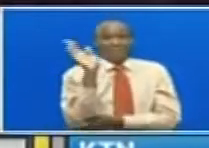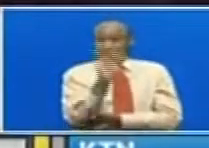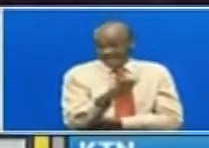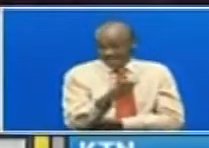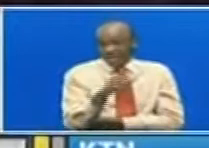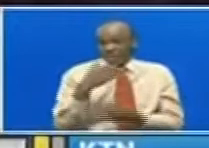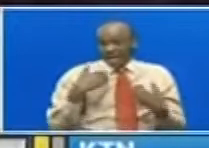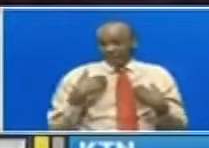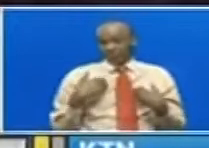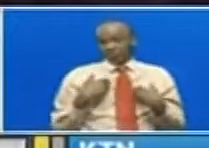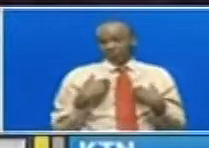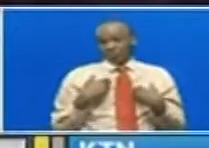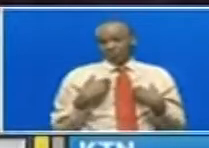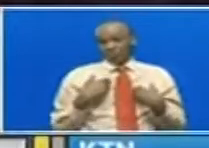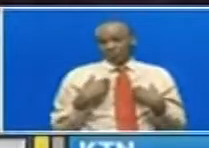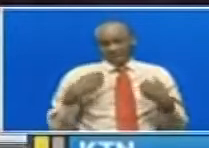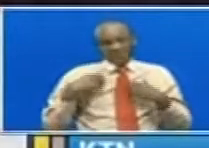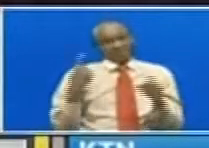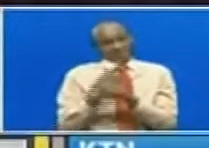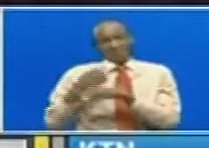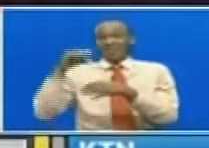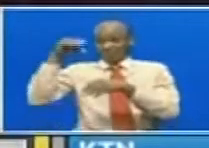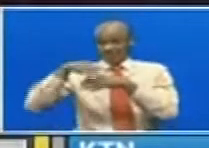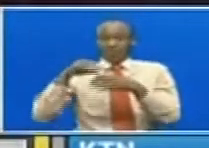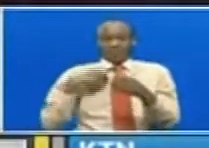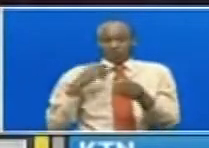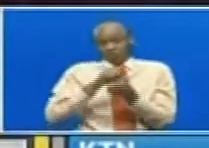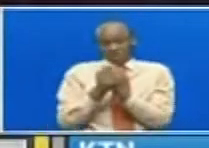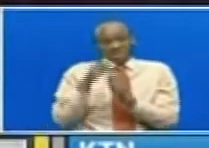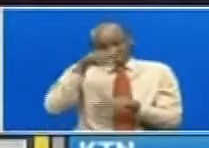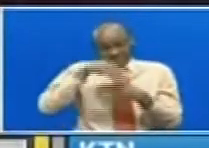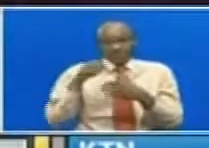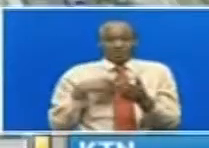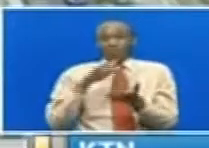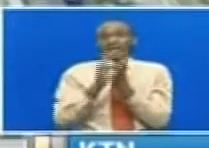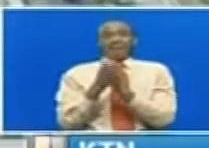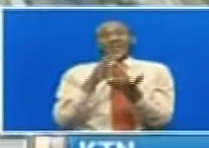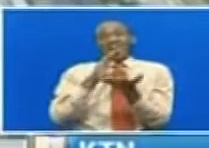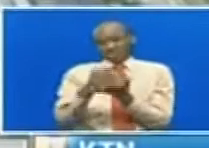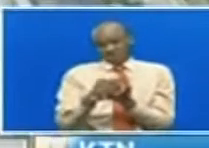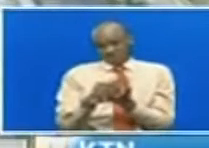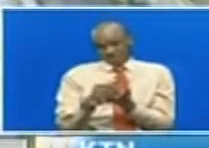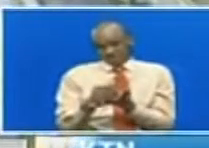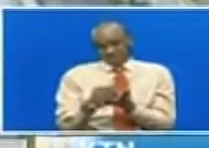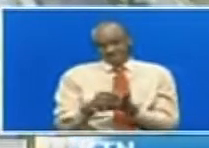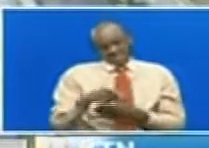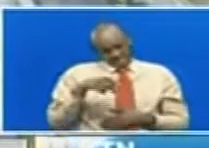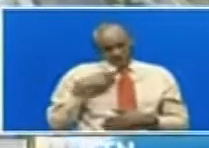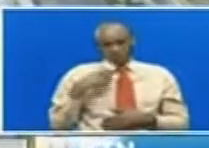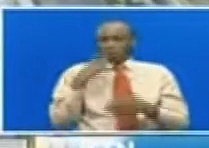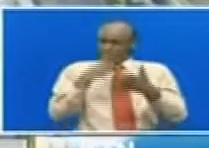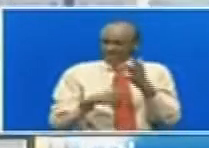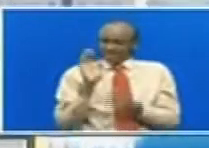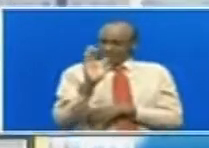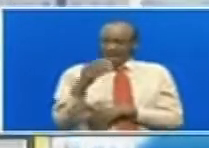have to convert that very good investment into cash at some stage. However, given the depressed share prices at